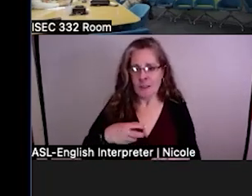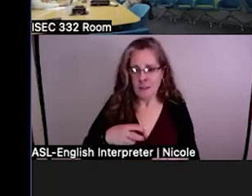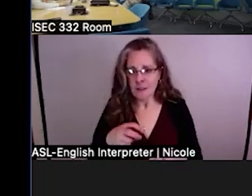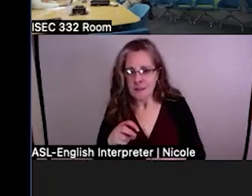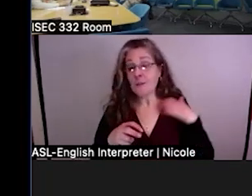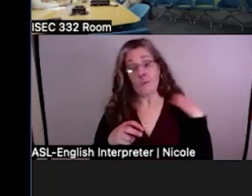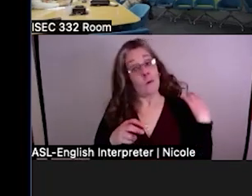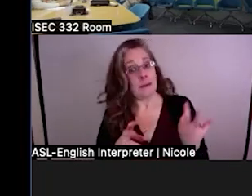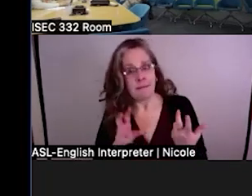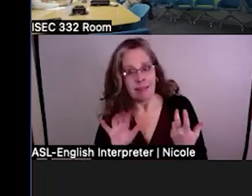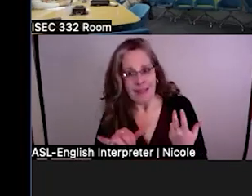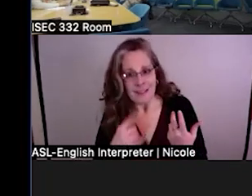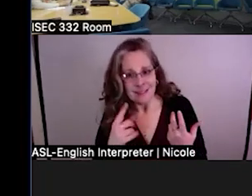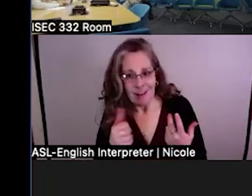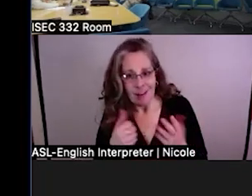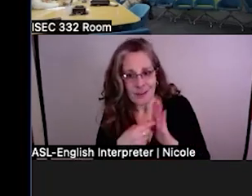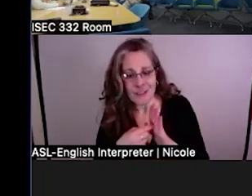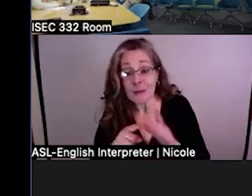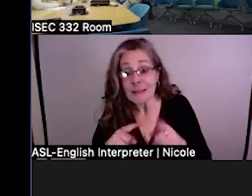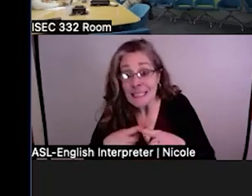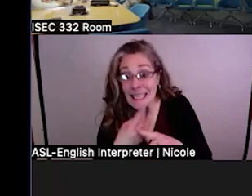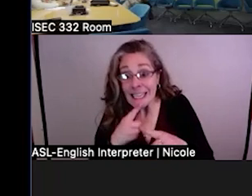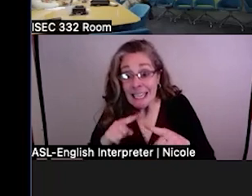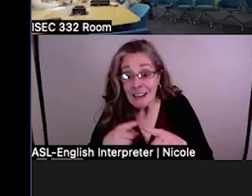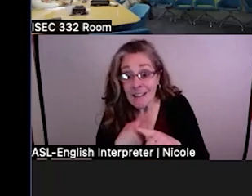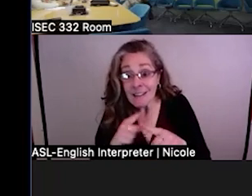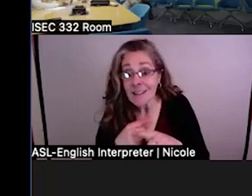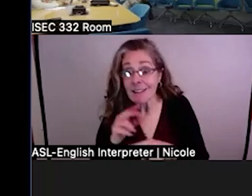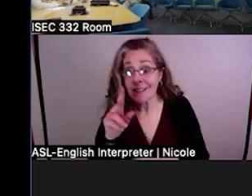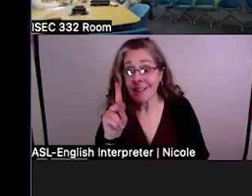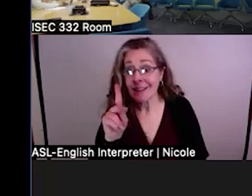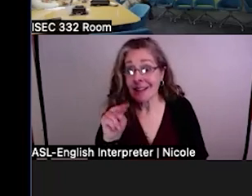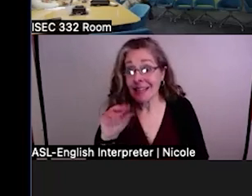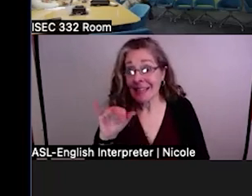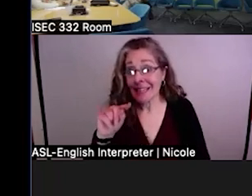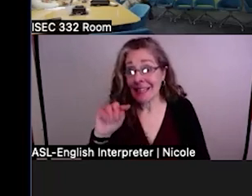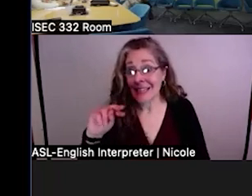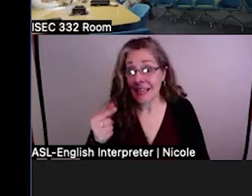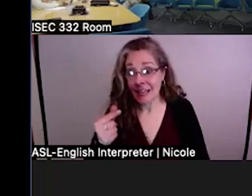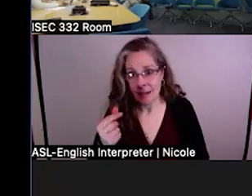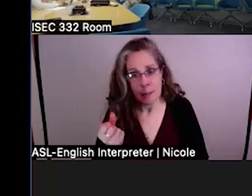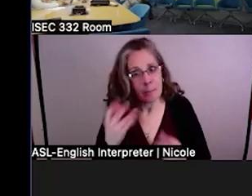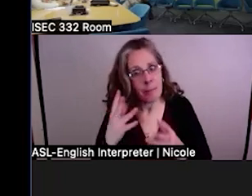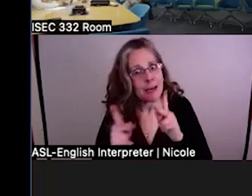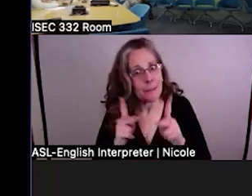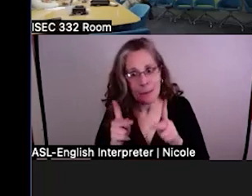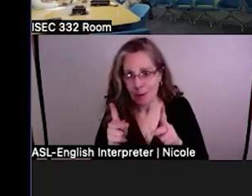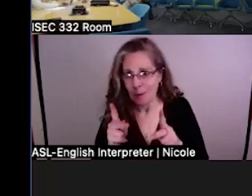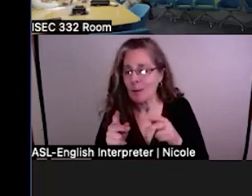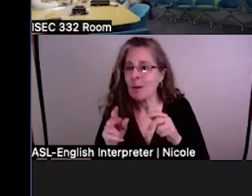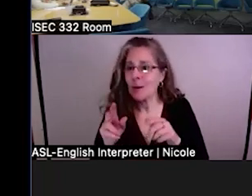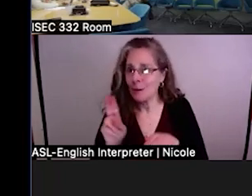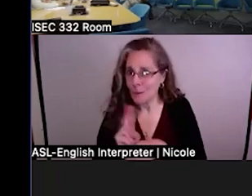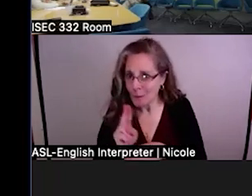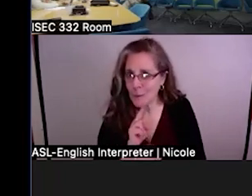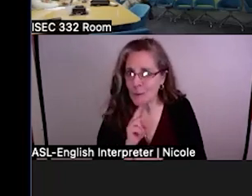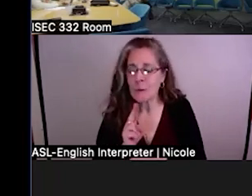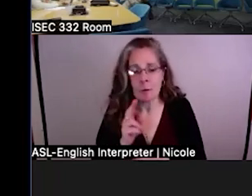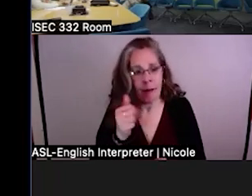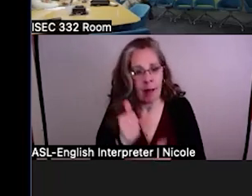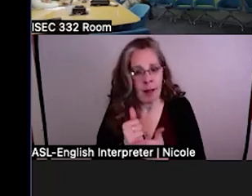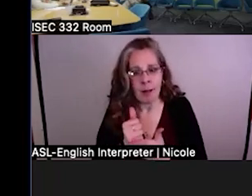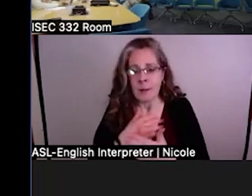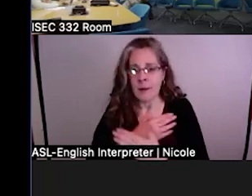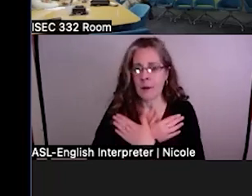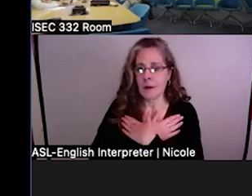Yeah, knitting is such a great trick that a lot of people use to self-regulate. Changed